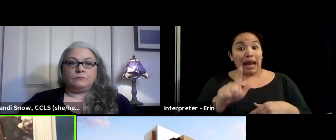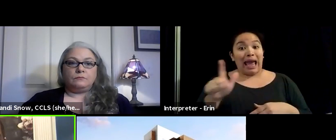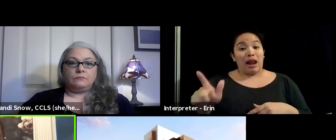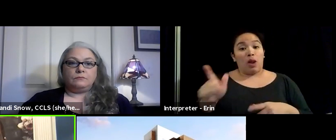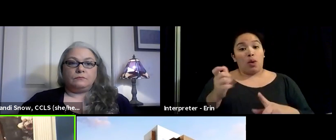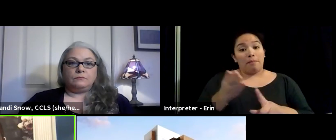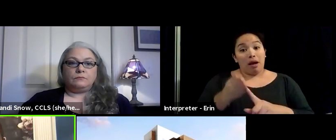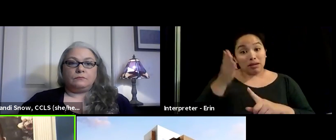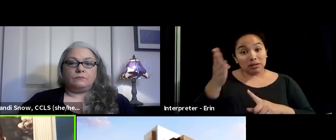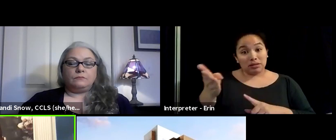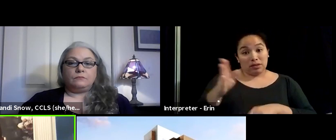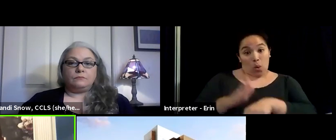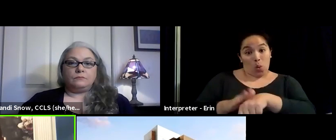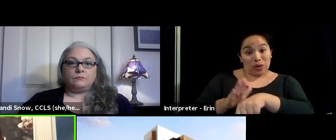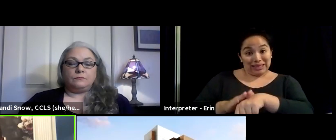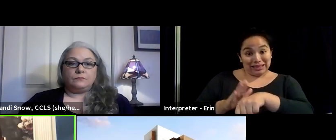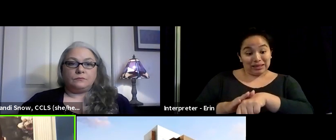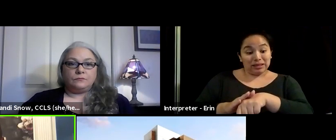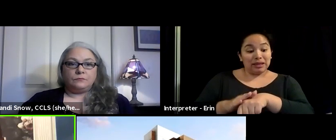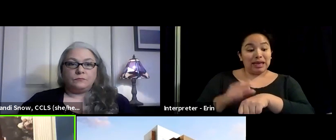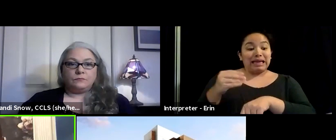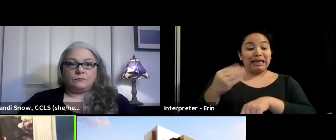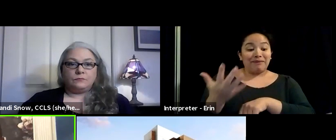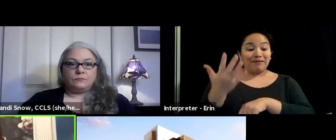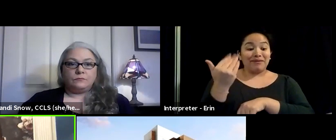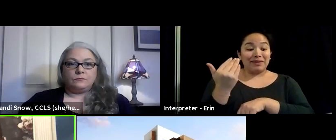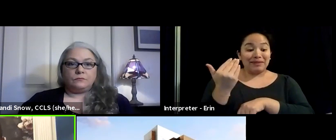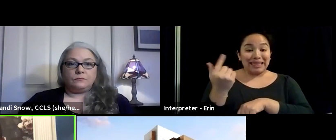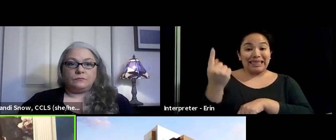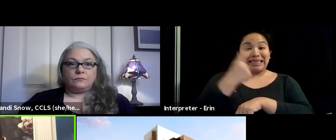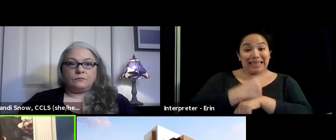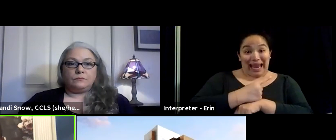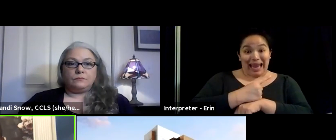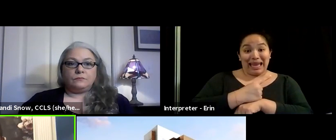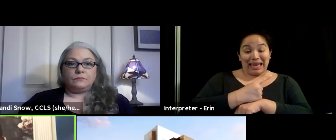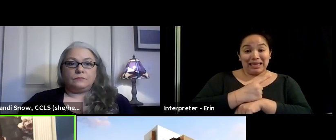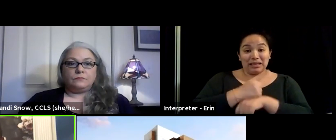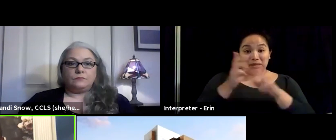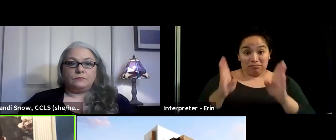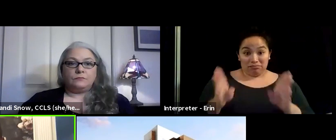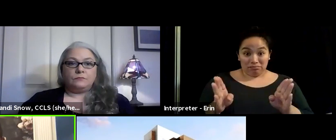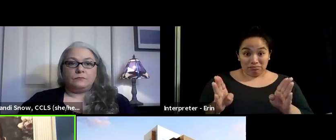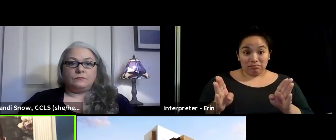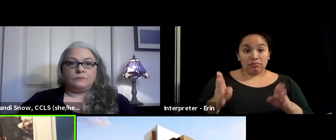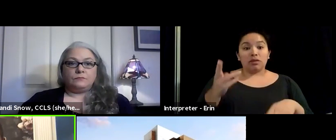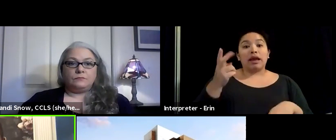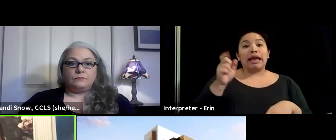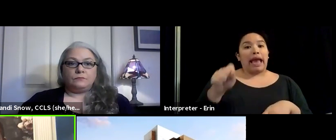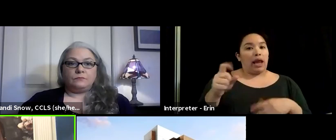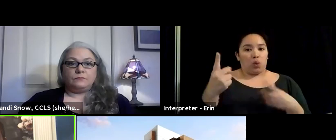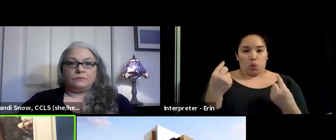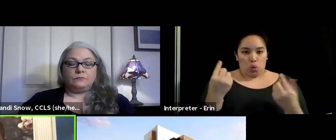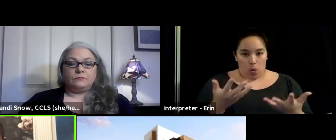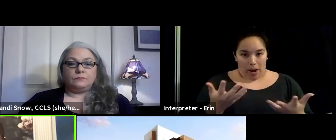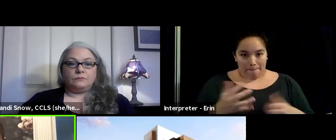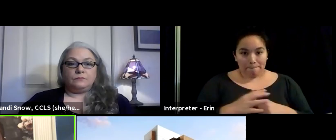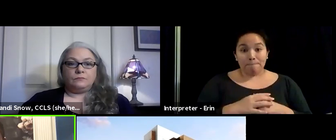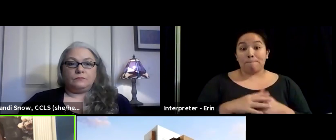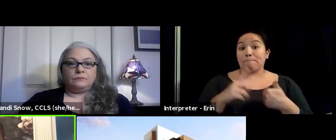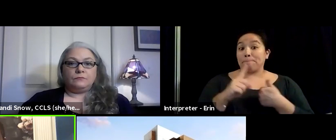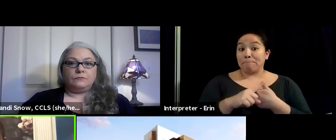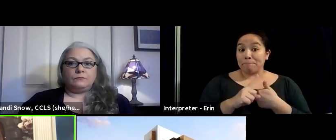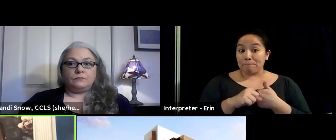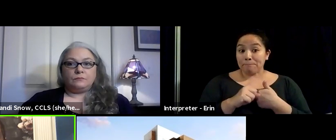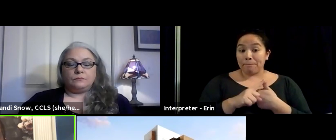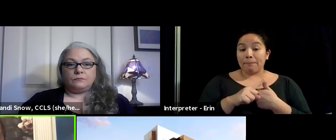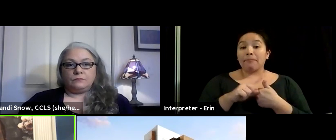to tenants, giving them a 15 business day window to make one of the following choices. 1, pay